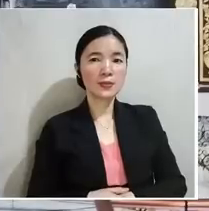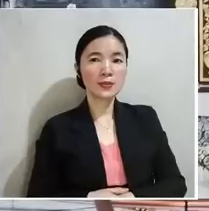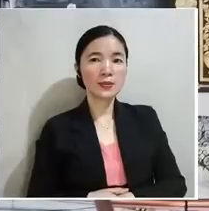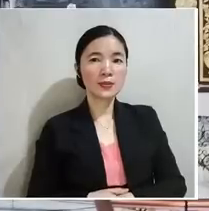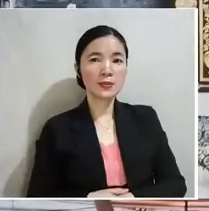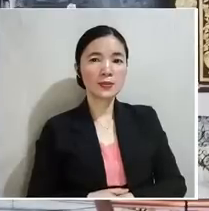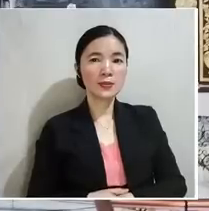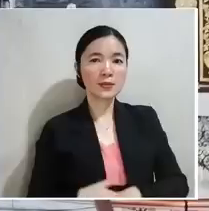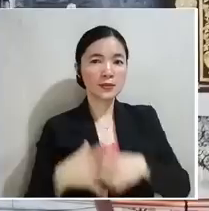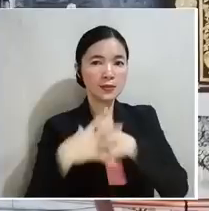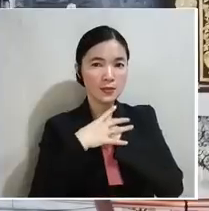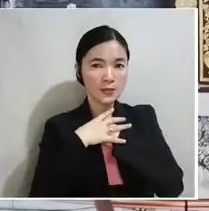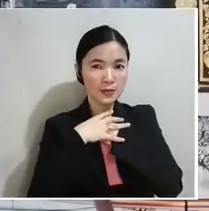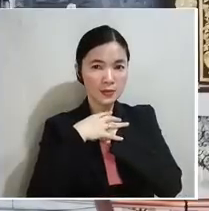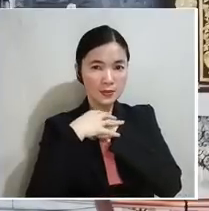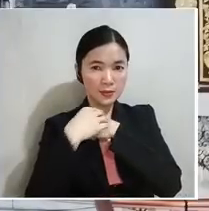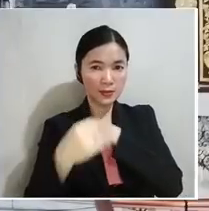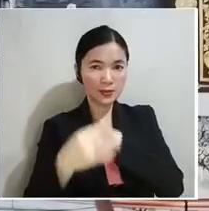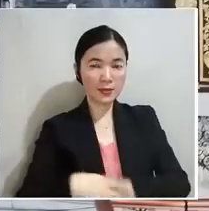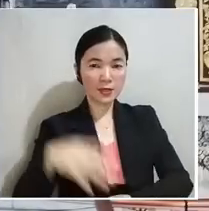Lord, in your great